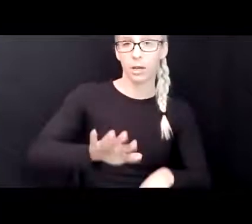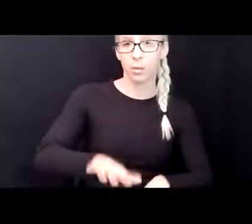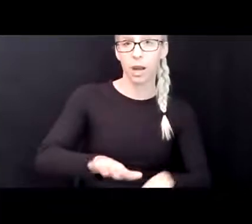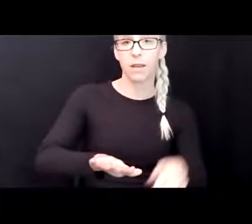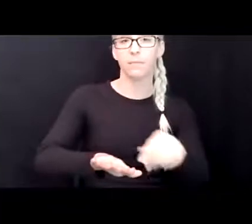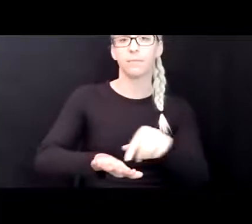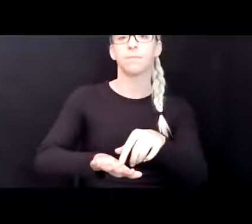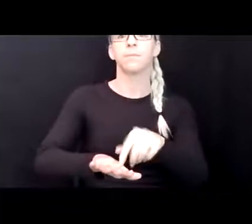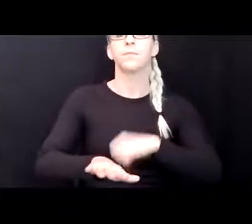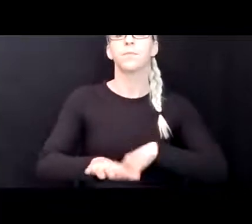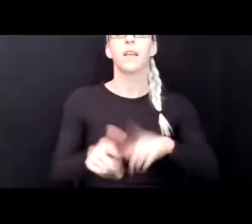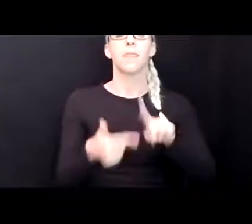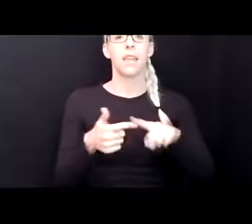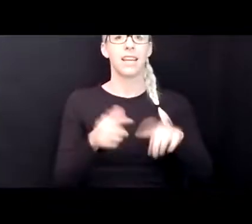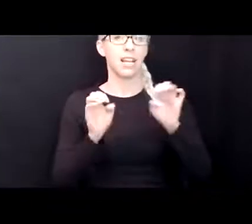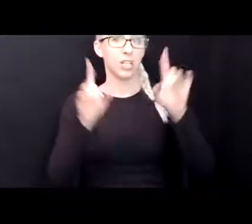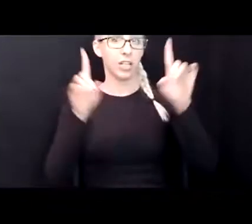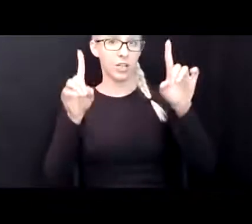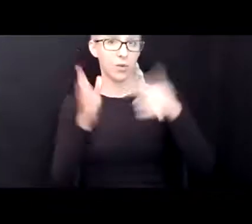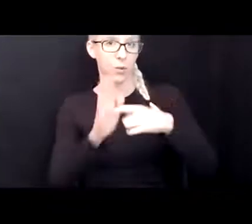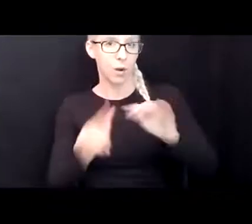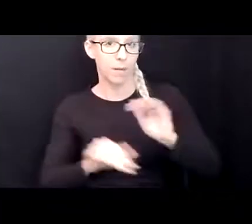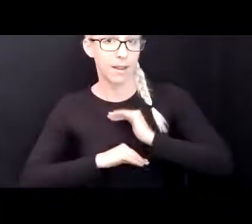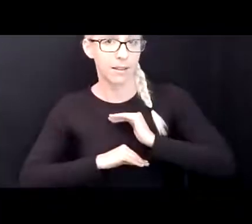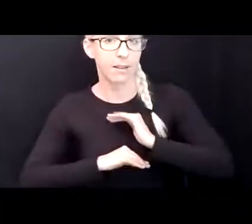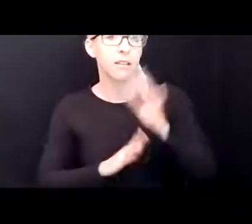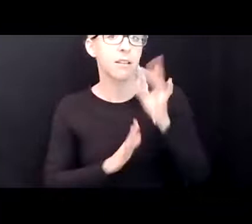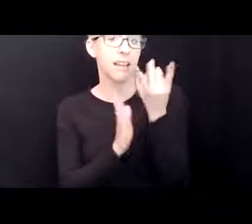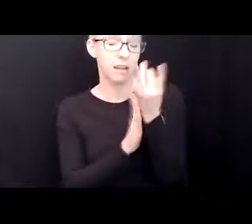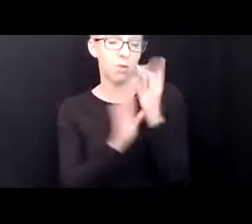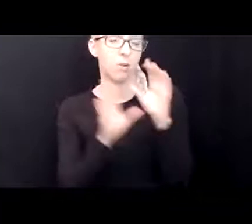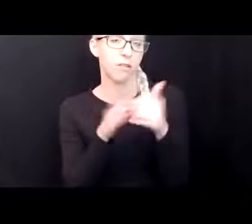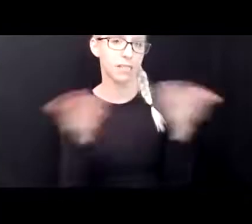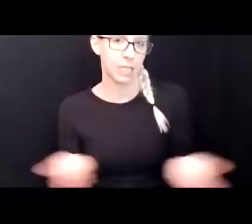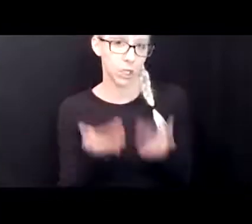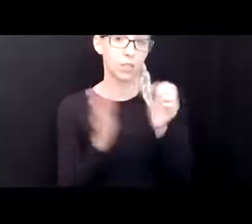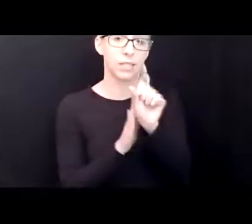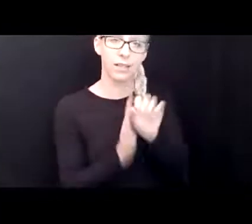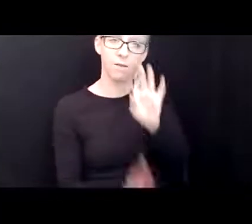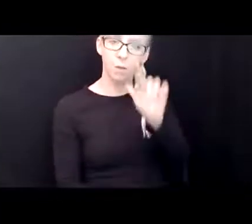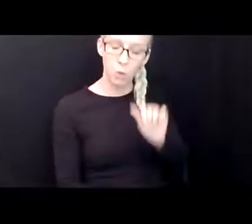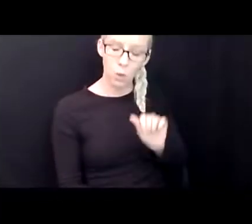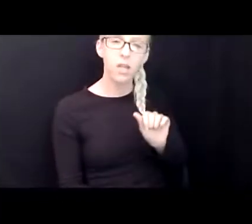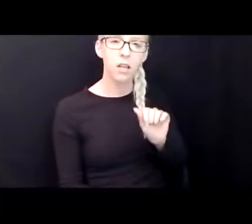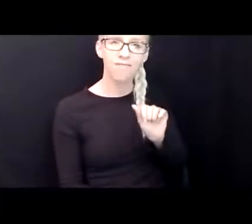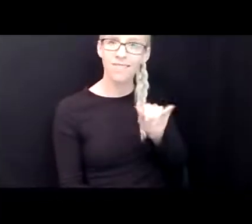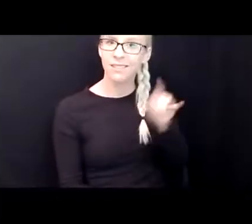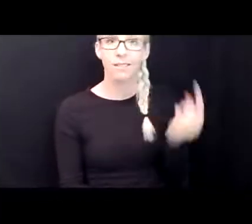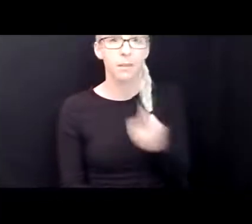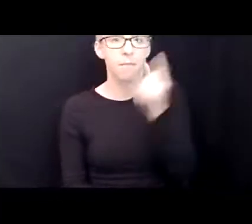an educational requirement that you have to meet. There's an 8-hour class in the state of Florida. So that's something that you just